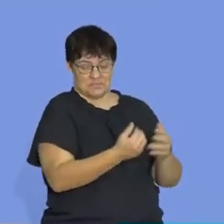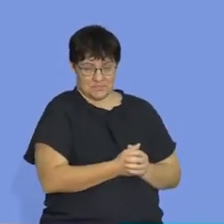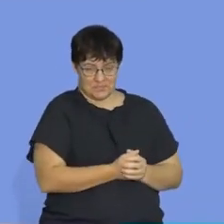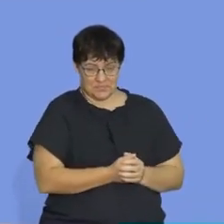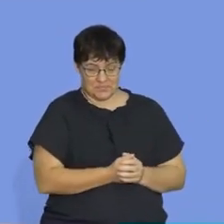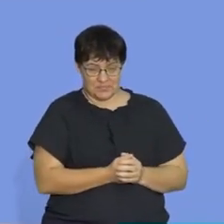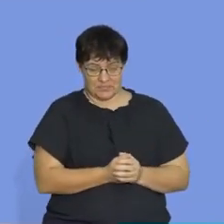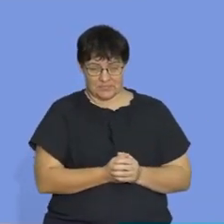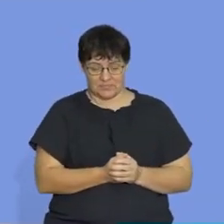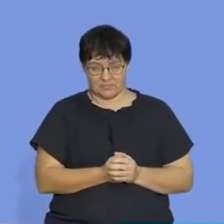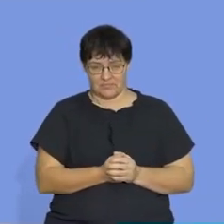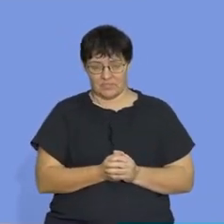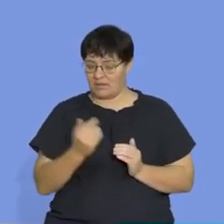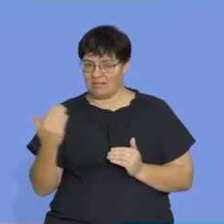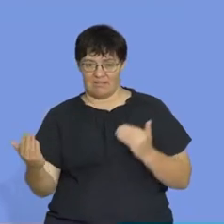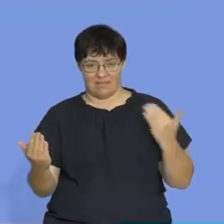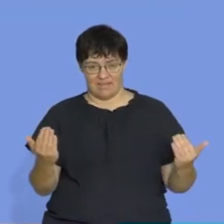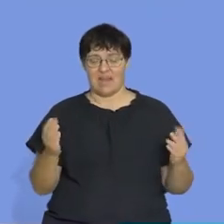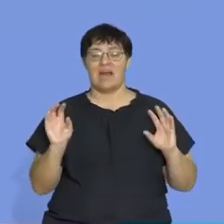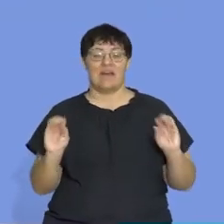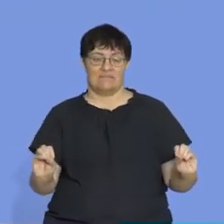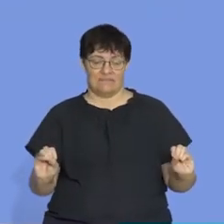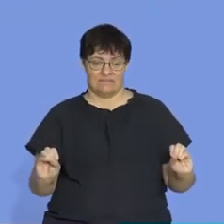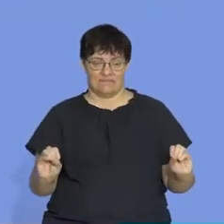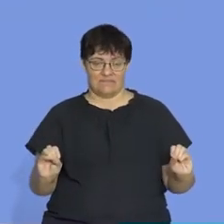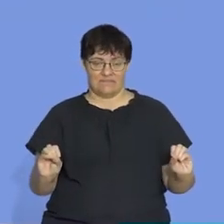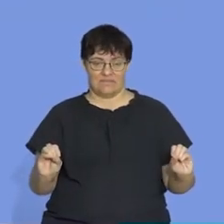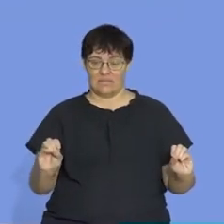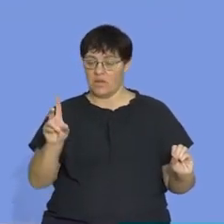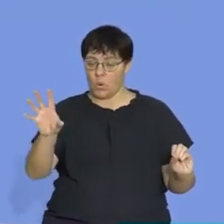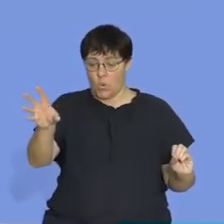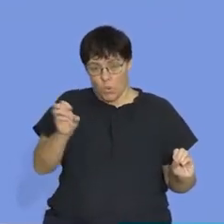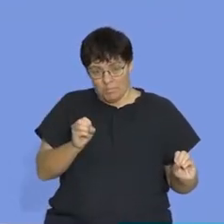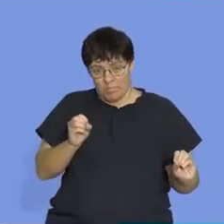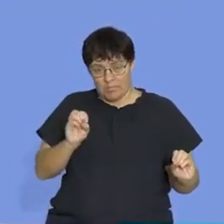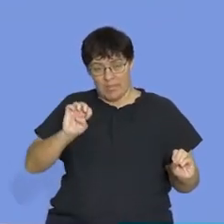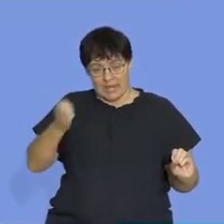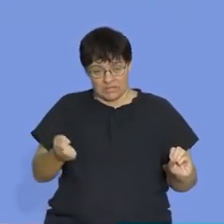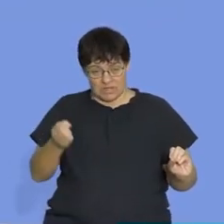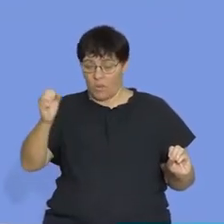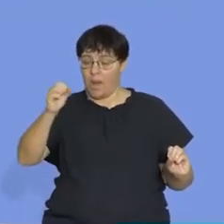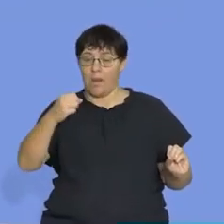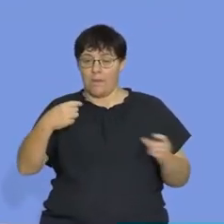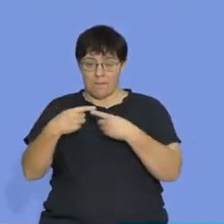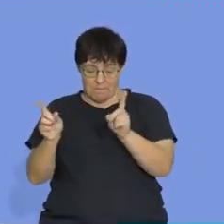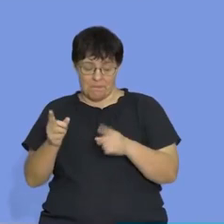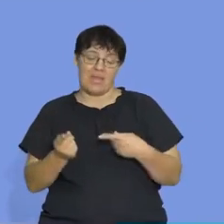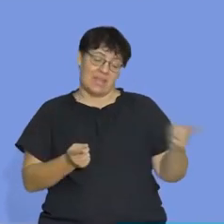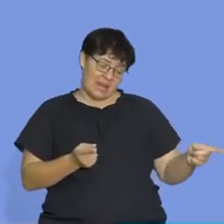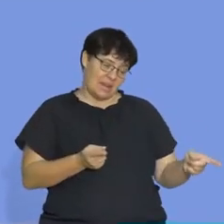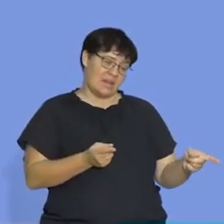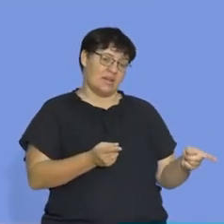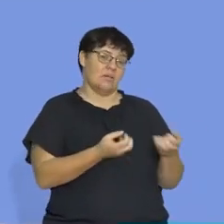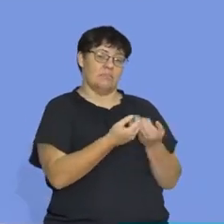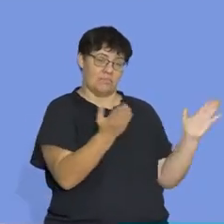So there's two sides to it. Actually, there's energy absorption for bond breaking and energy release for